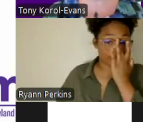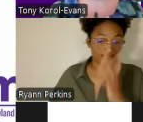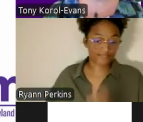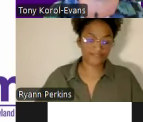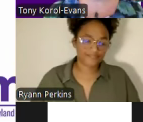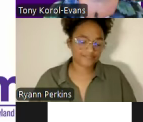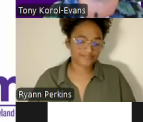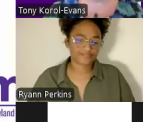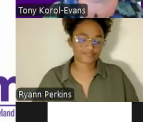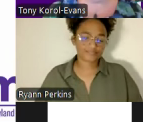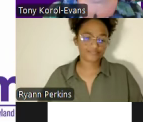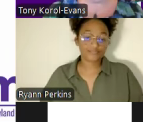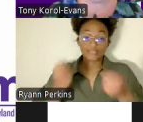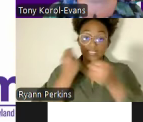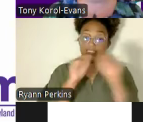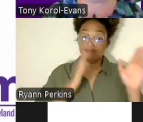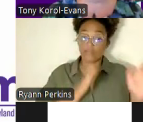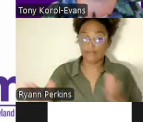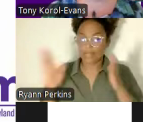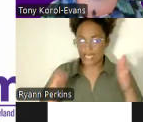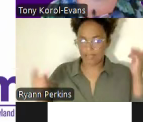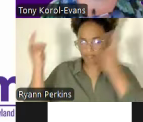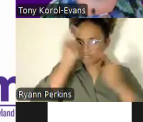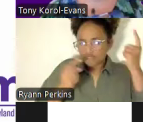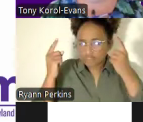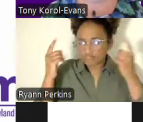So, safety planning considerations.